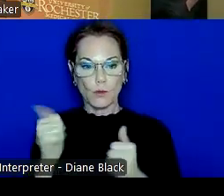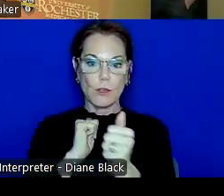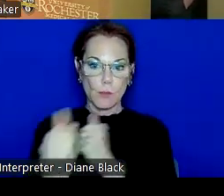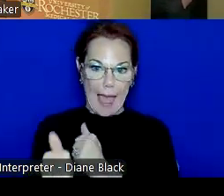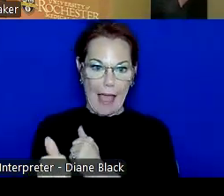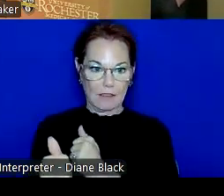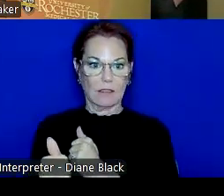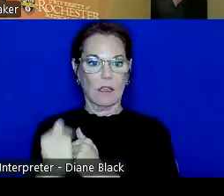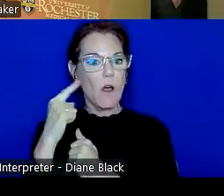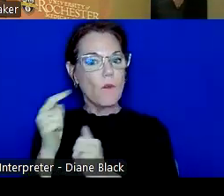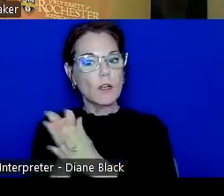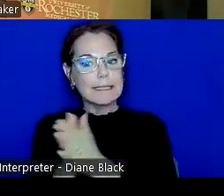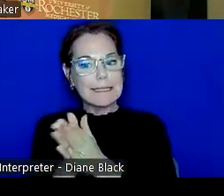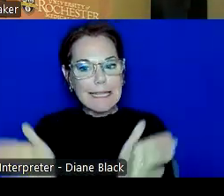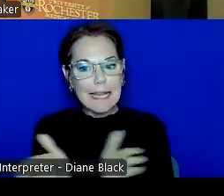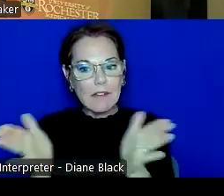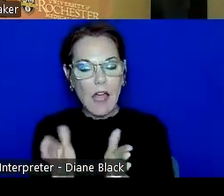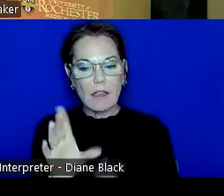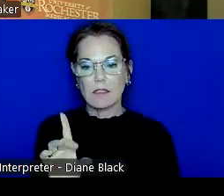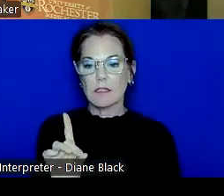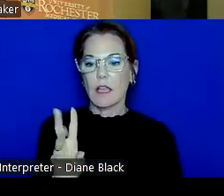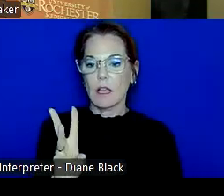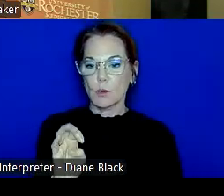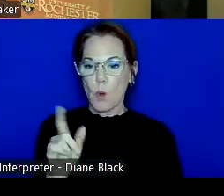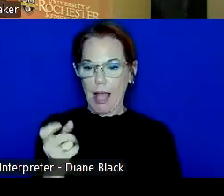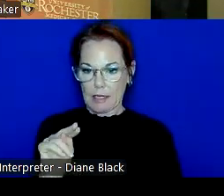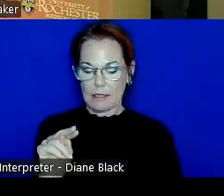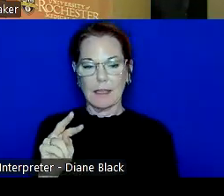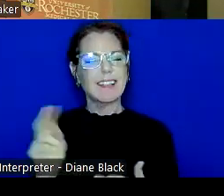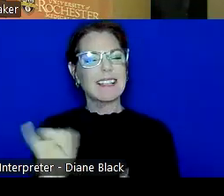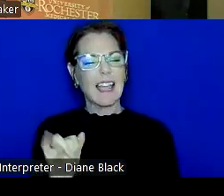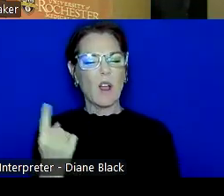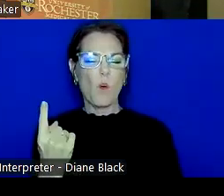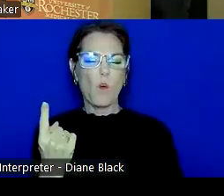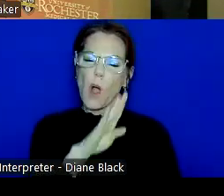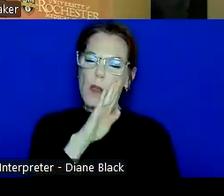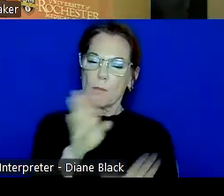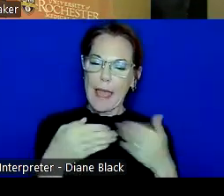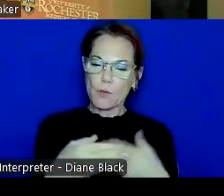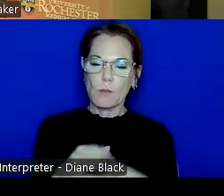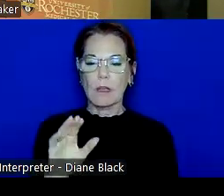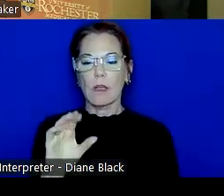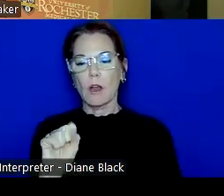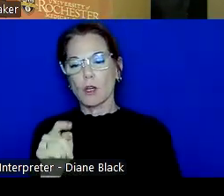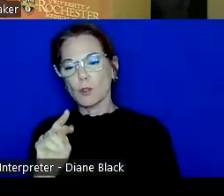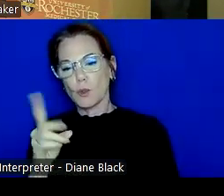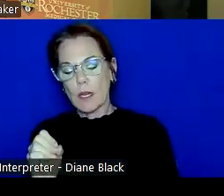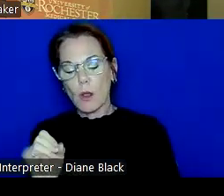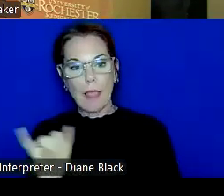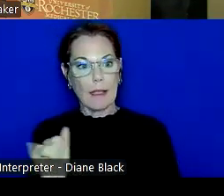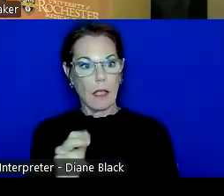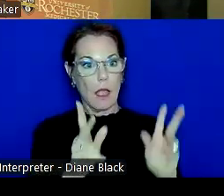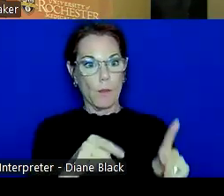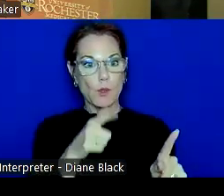incentivize accessory dwelling units. These are small studio or two-bedroom apartments that someone with a big yard, like in Brighton, could turn